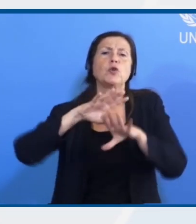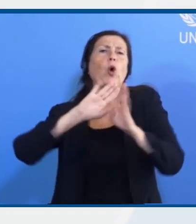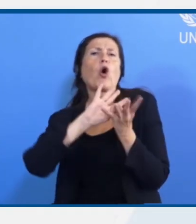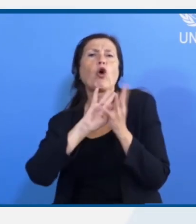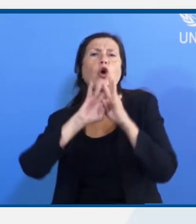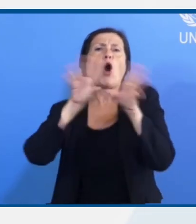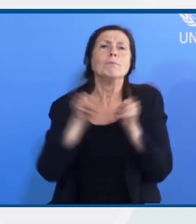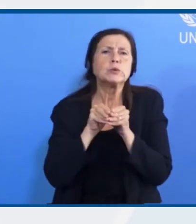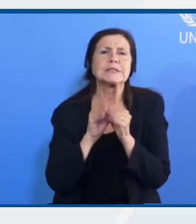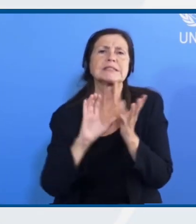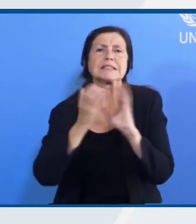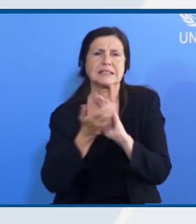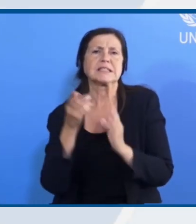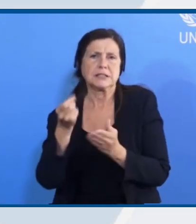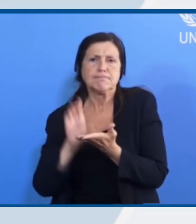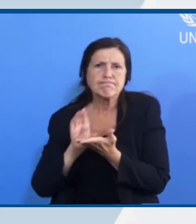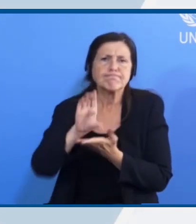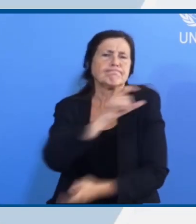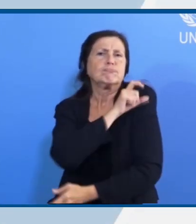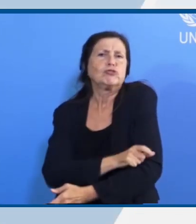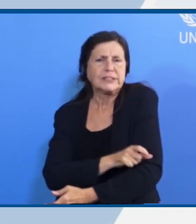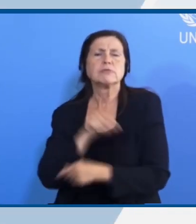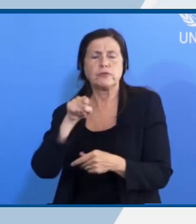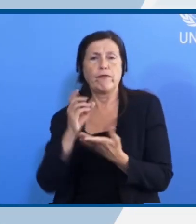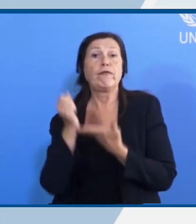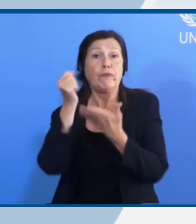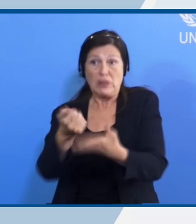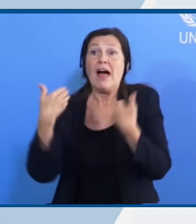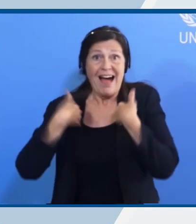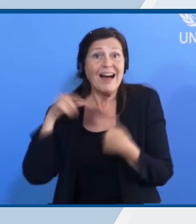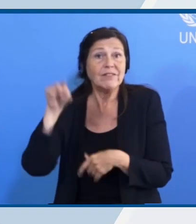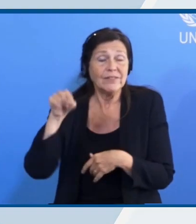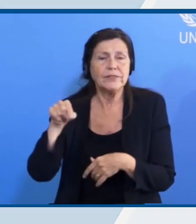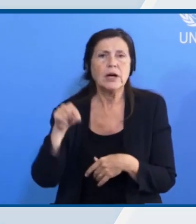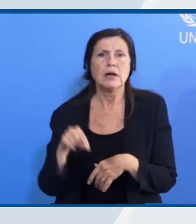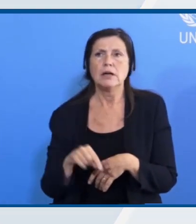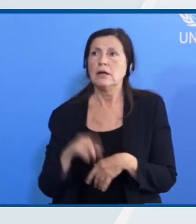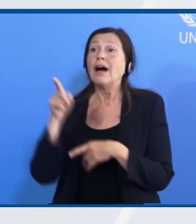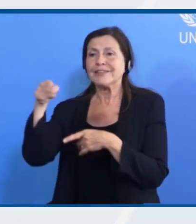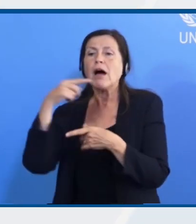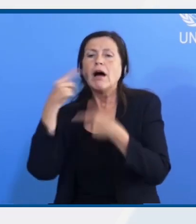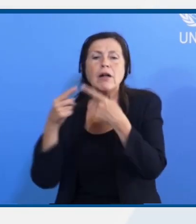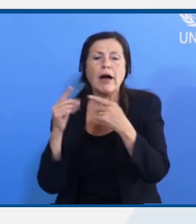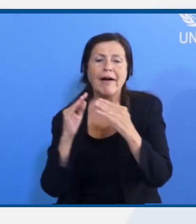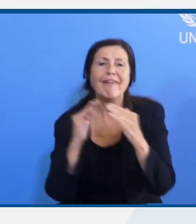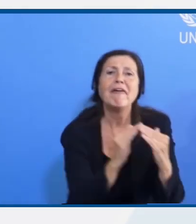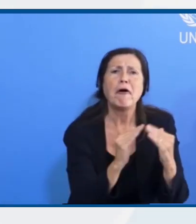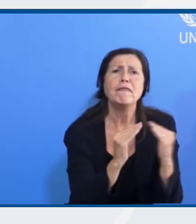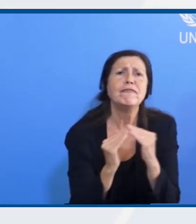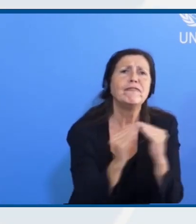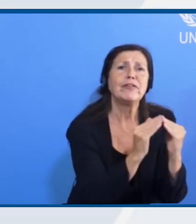funds, especially for grassroots local communities. But when we talk about there's village level interventions,